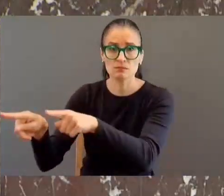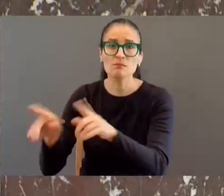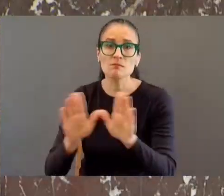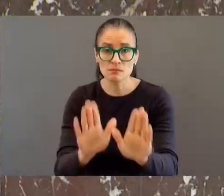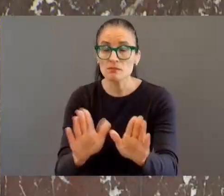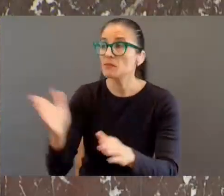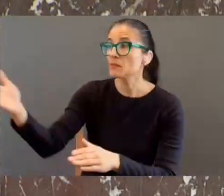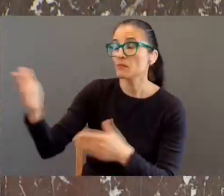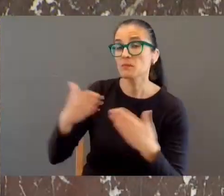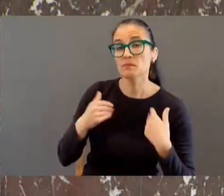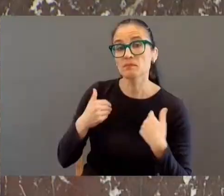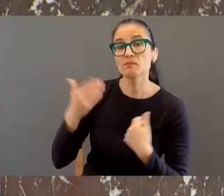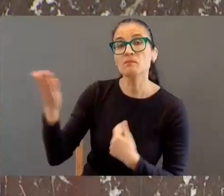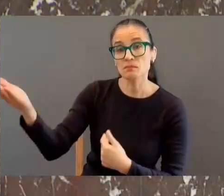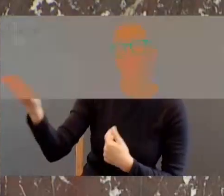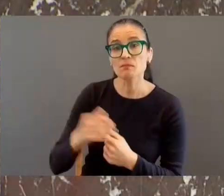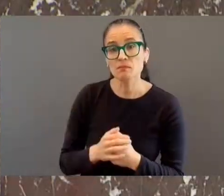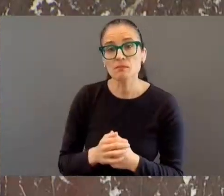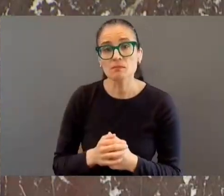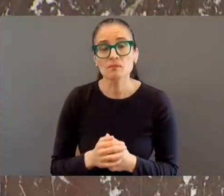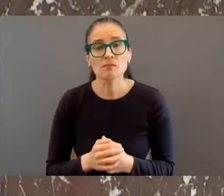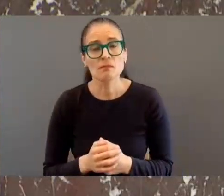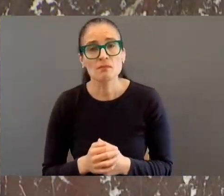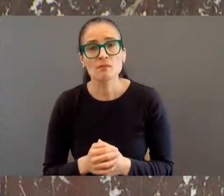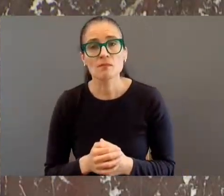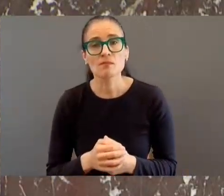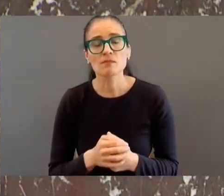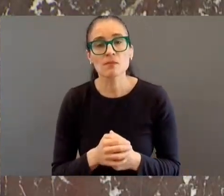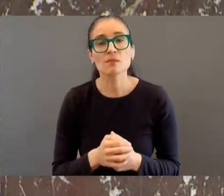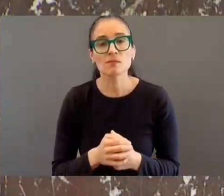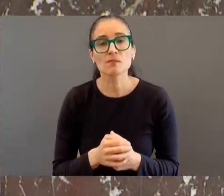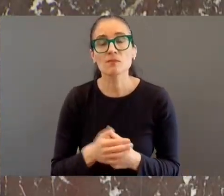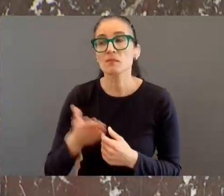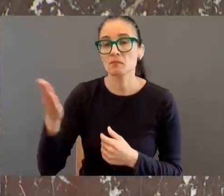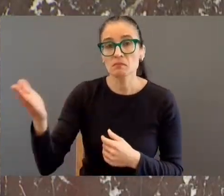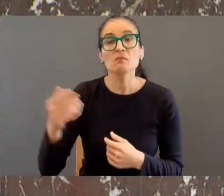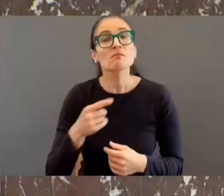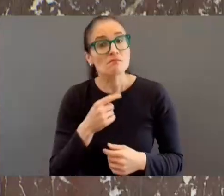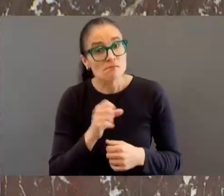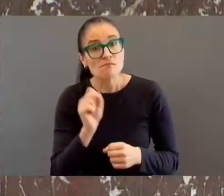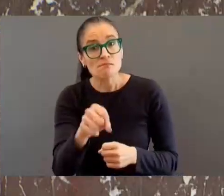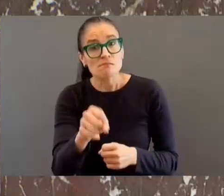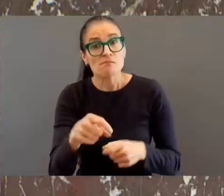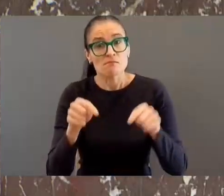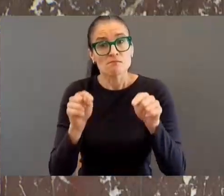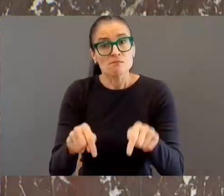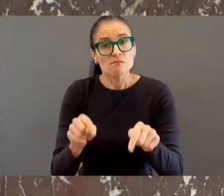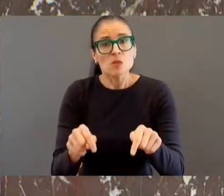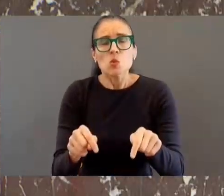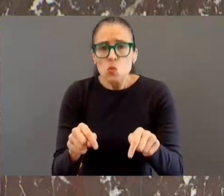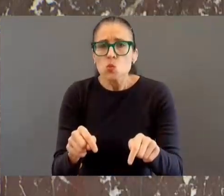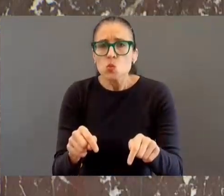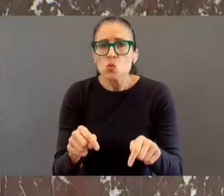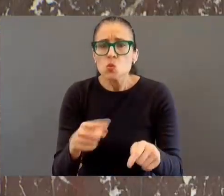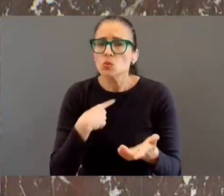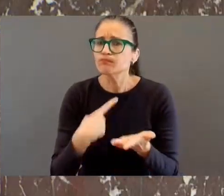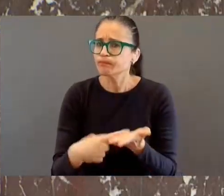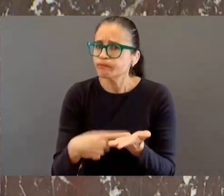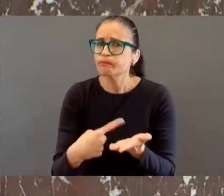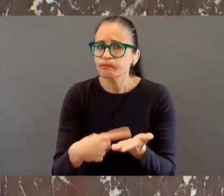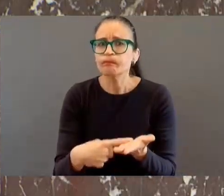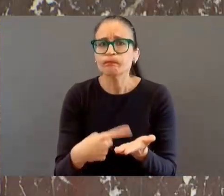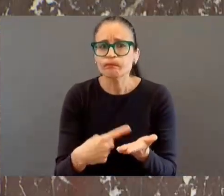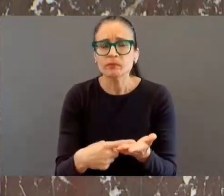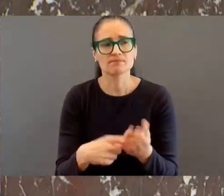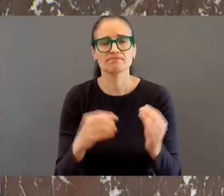in this place. We want to make sure whether an individual's... Honourable Speaker, Members, I think this is a serious